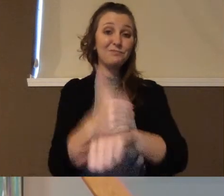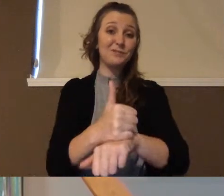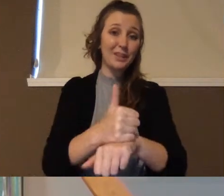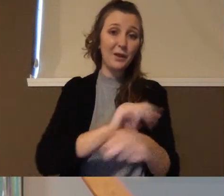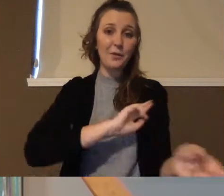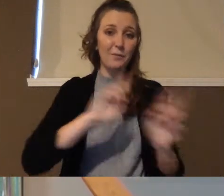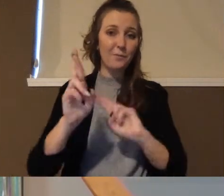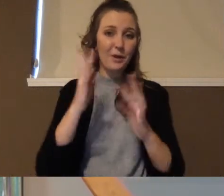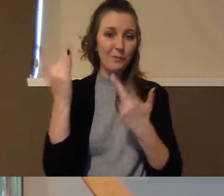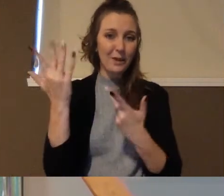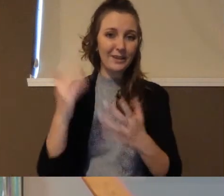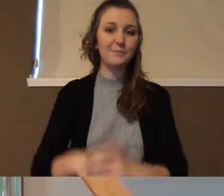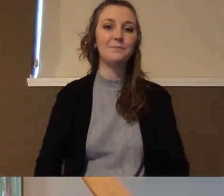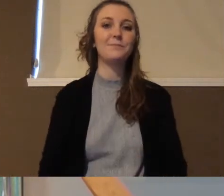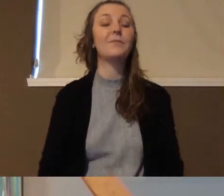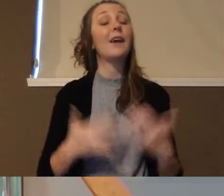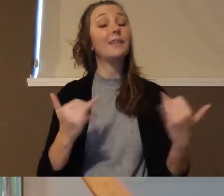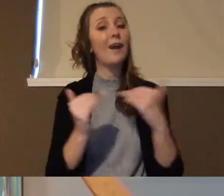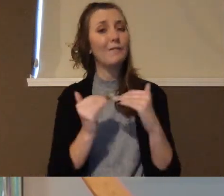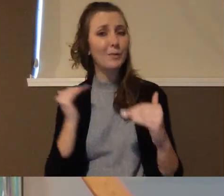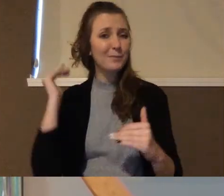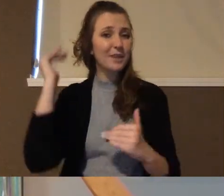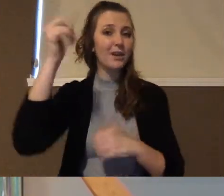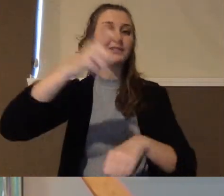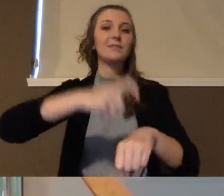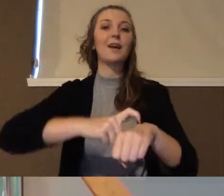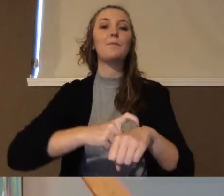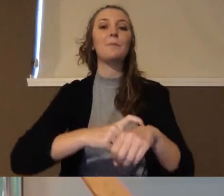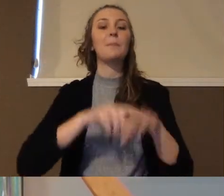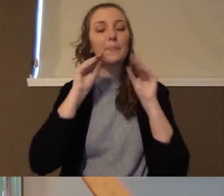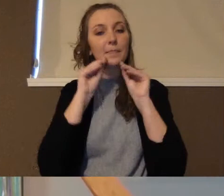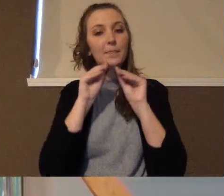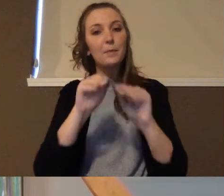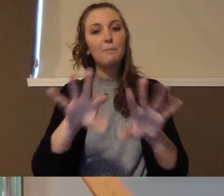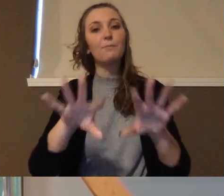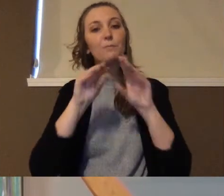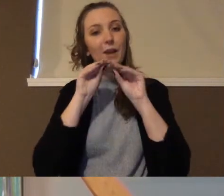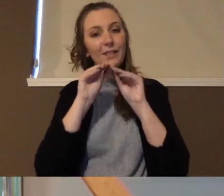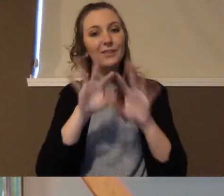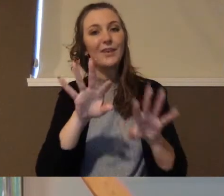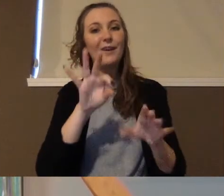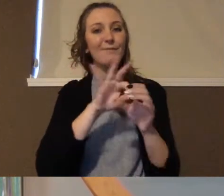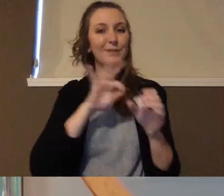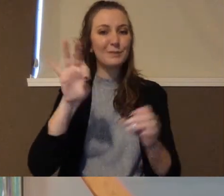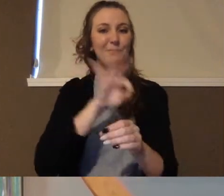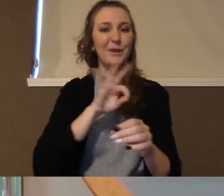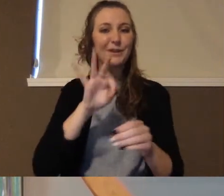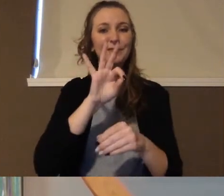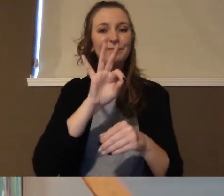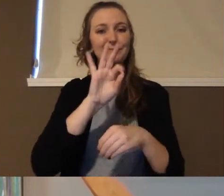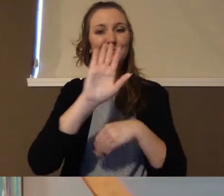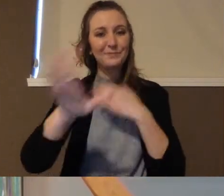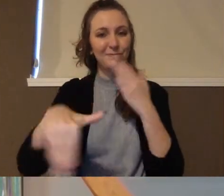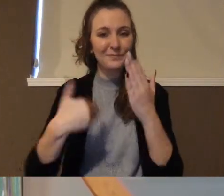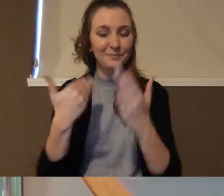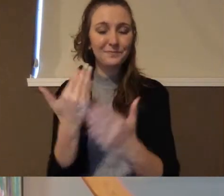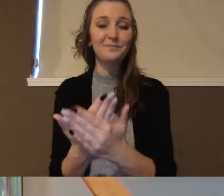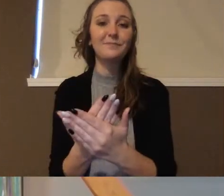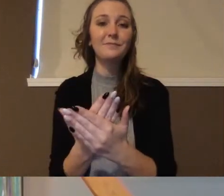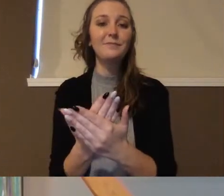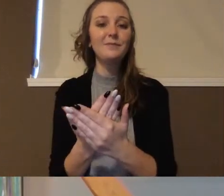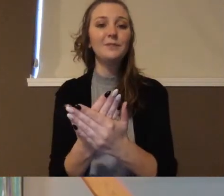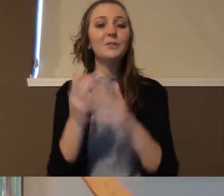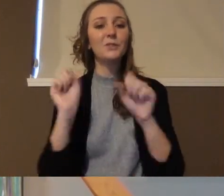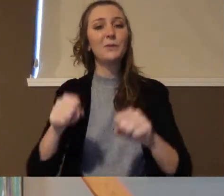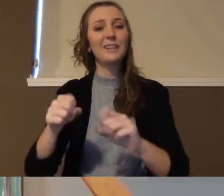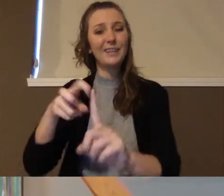now from beyond time, the breath of the Spirit comes whispering through the fabric of time to call